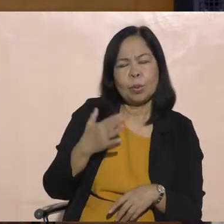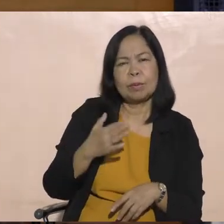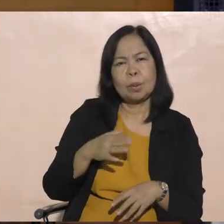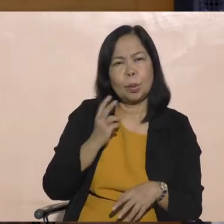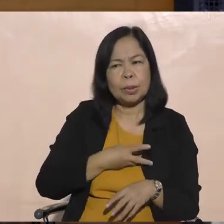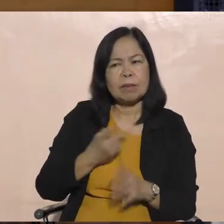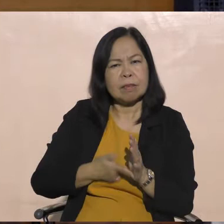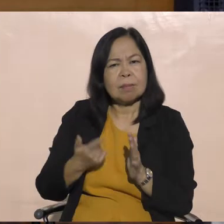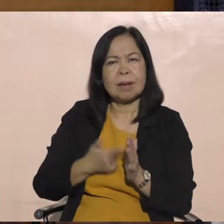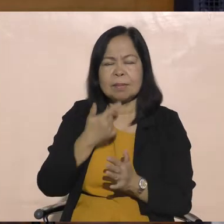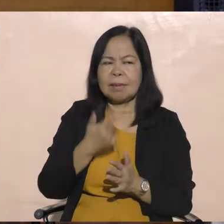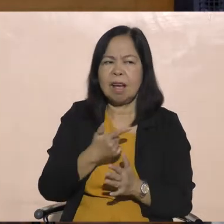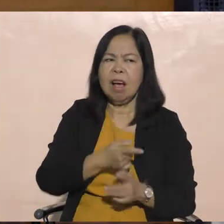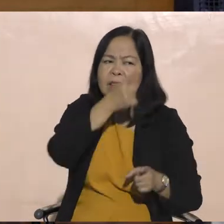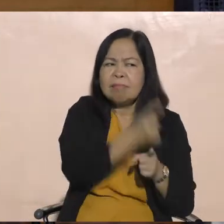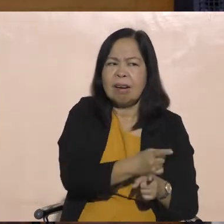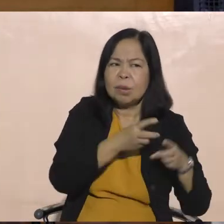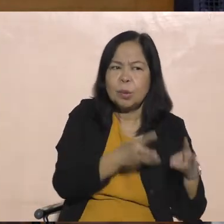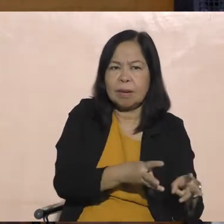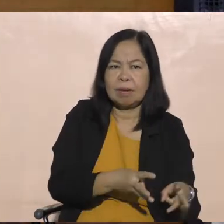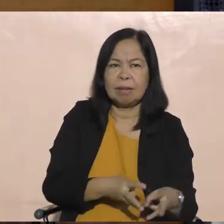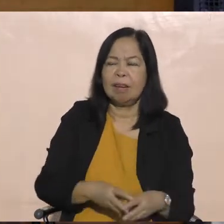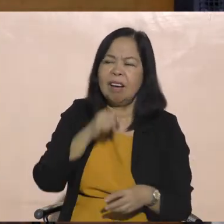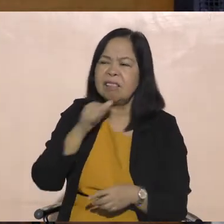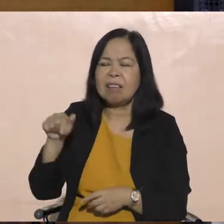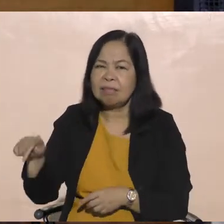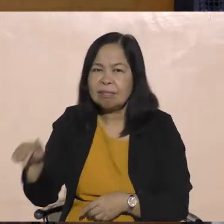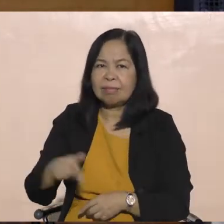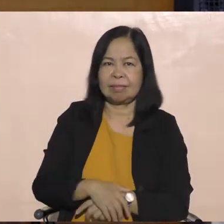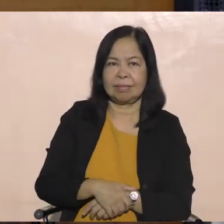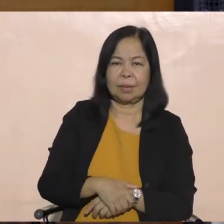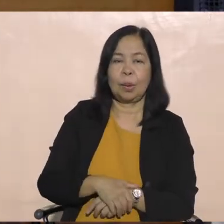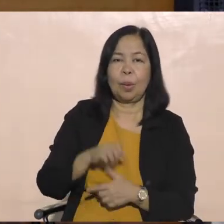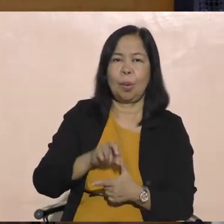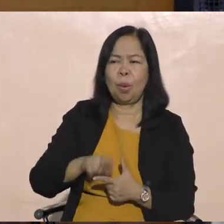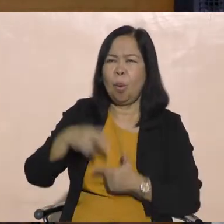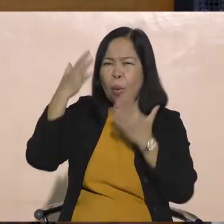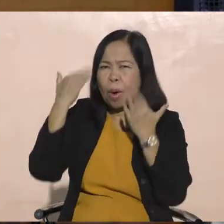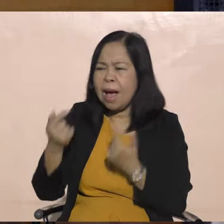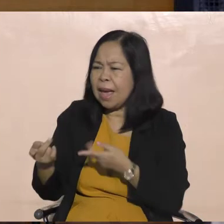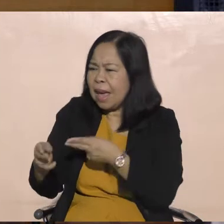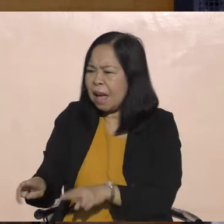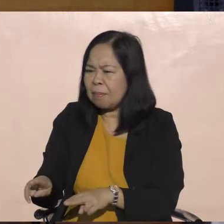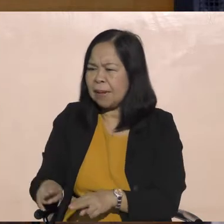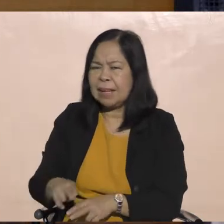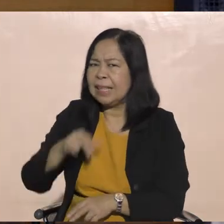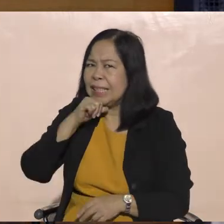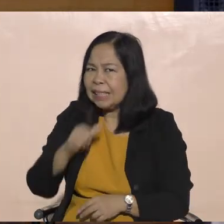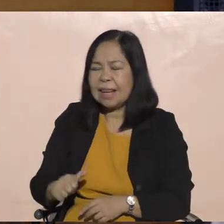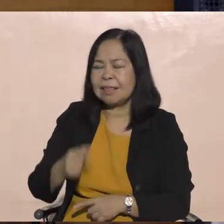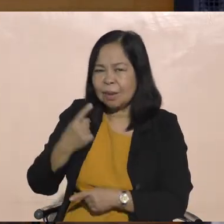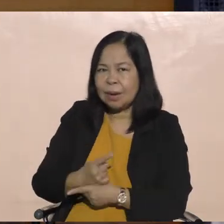kani mo'y dili angayan. Mga butang nga, dapat mahitabo. Because we look things on the